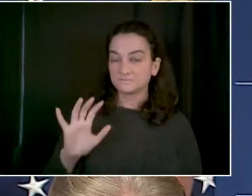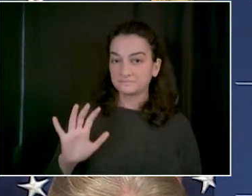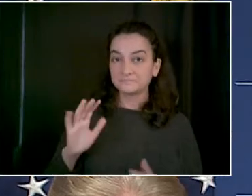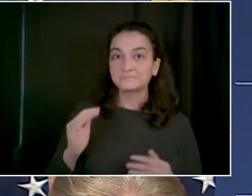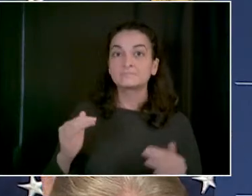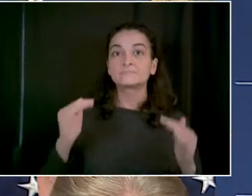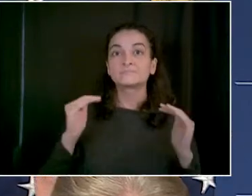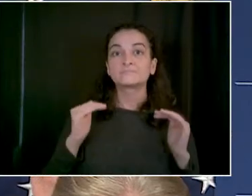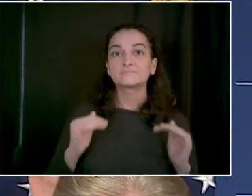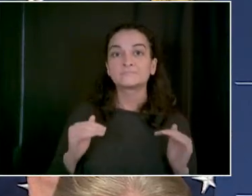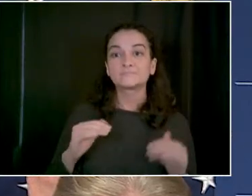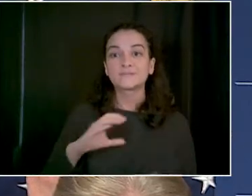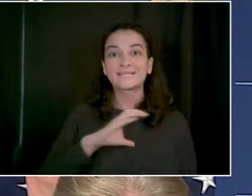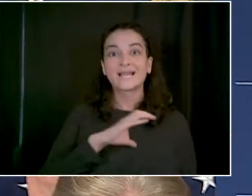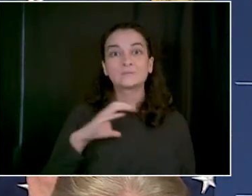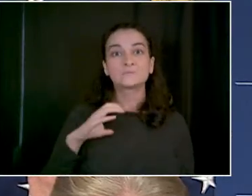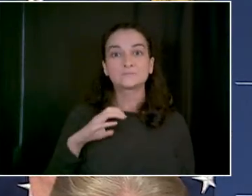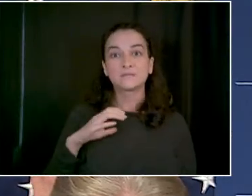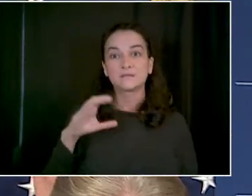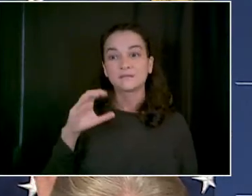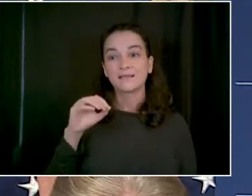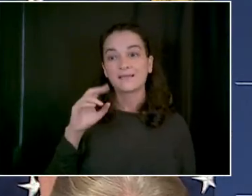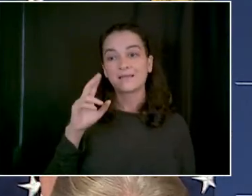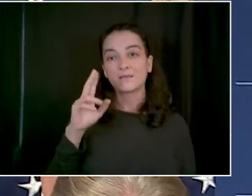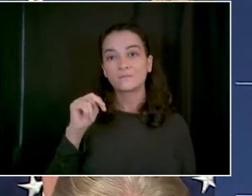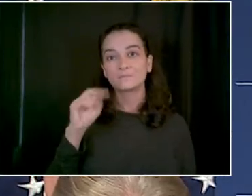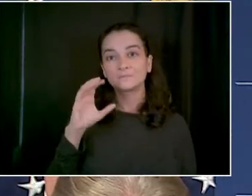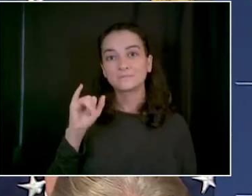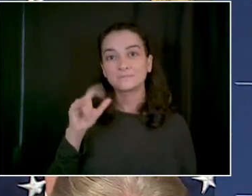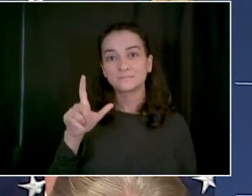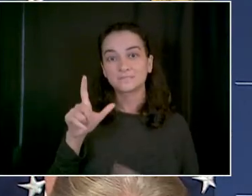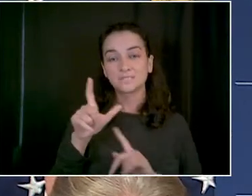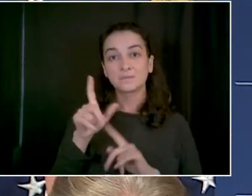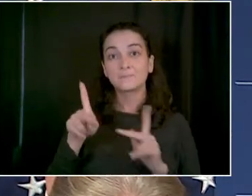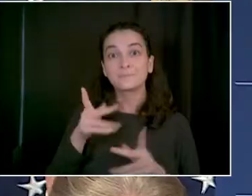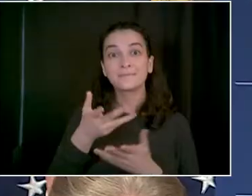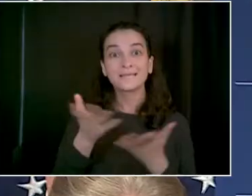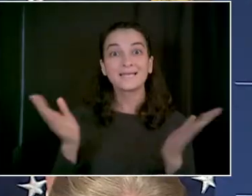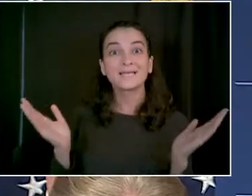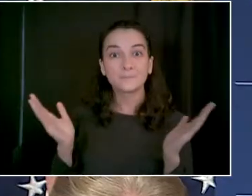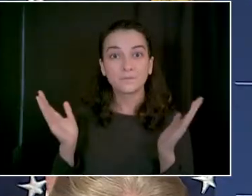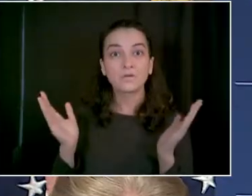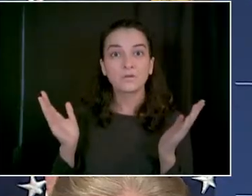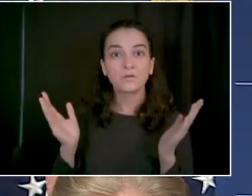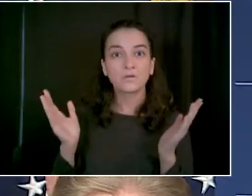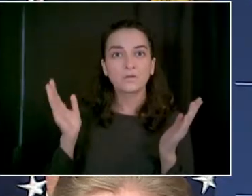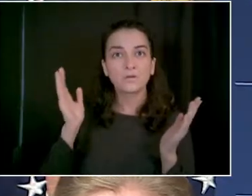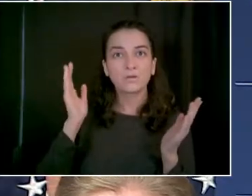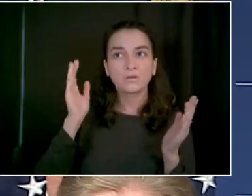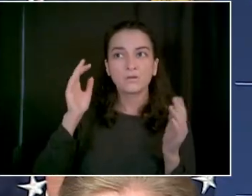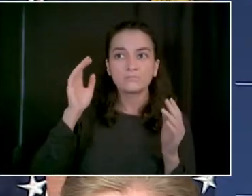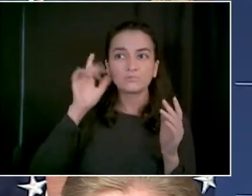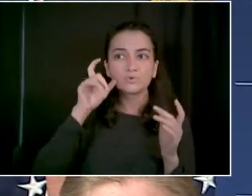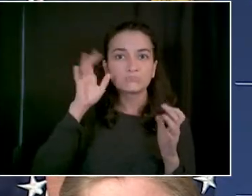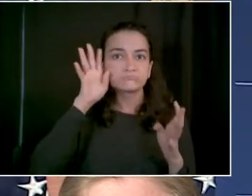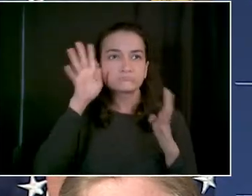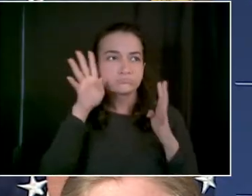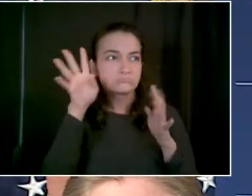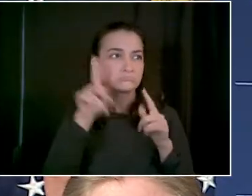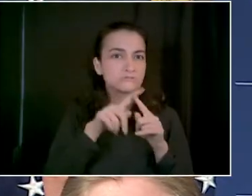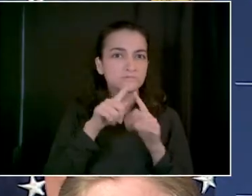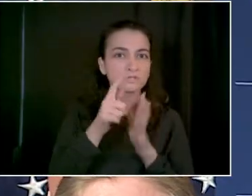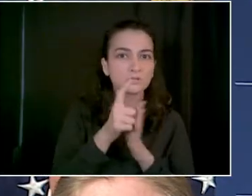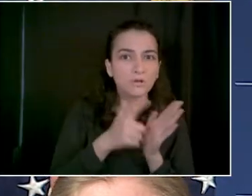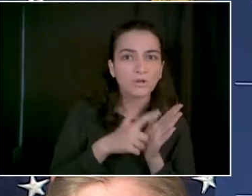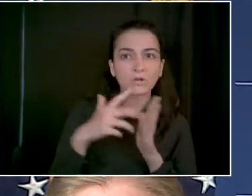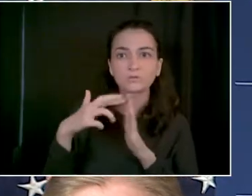commissioner stated, to look at how legislatively we are impacting the public safety of citizens